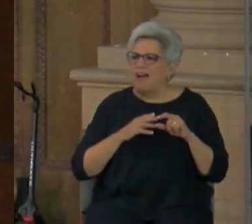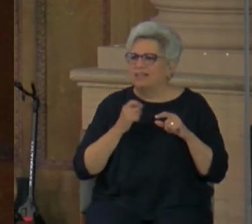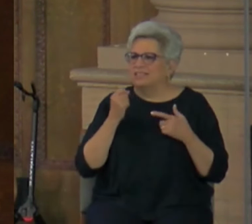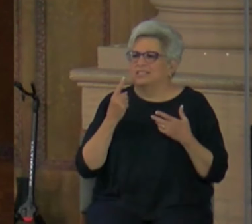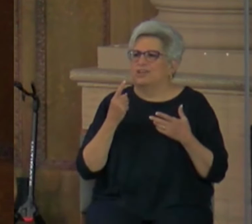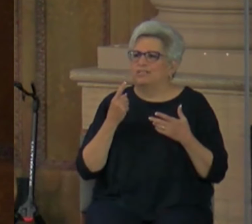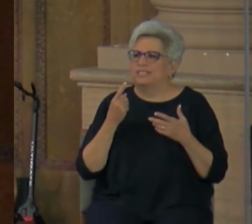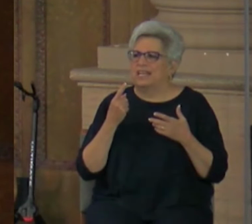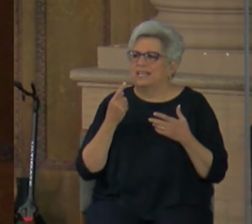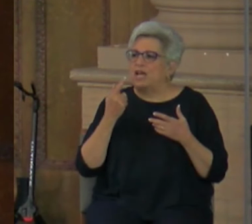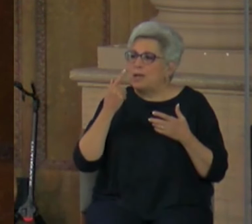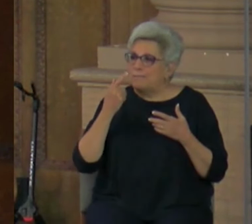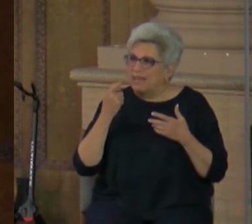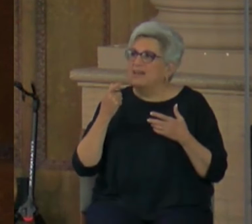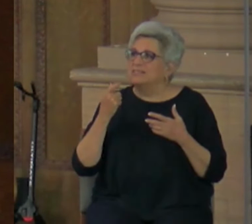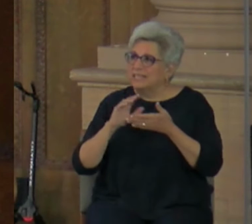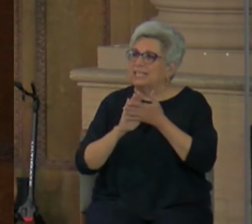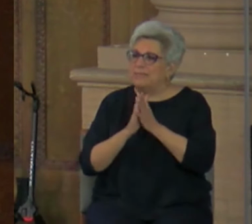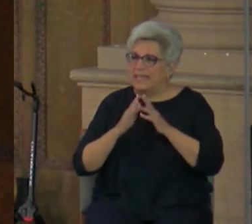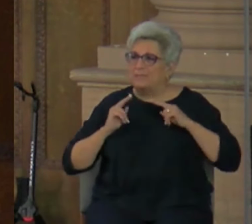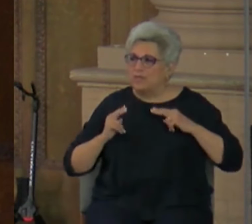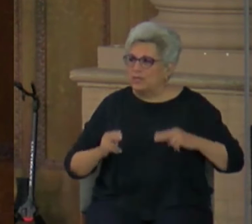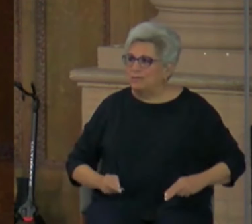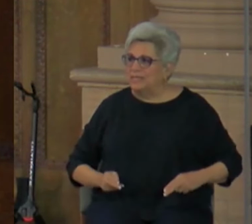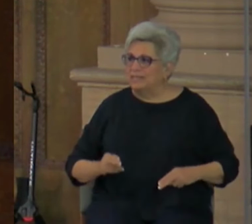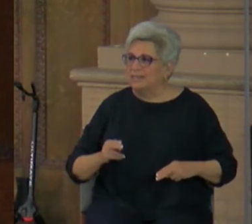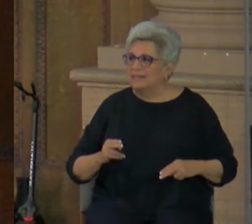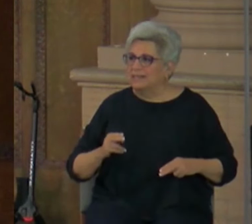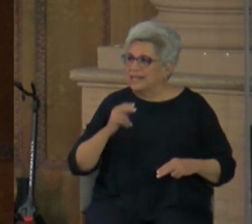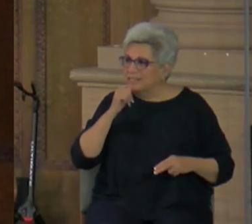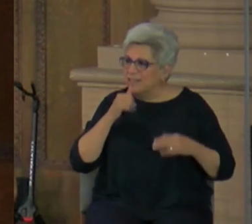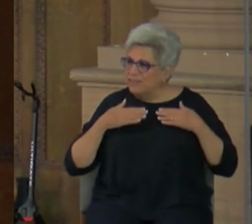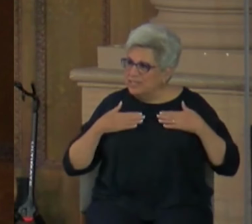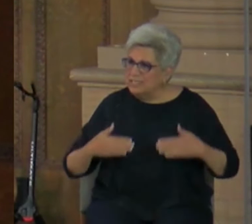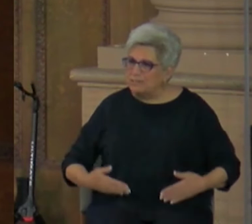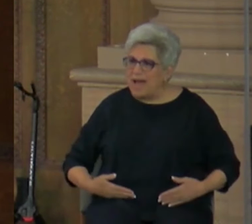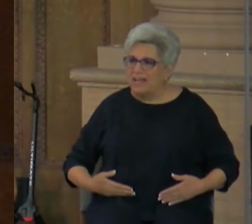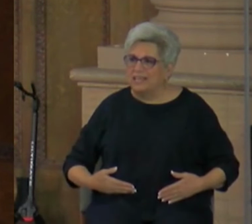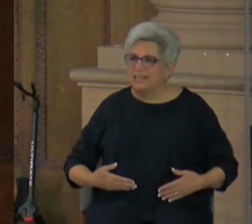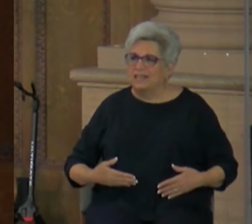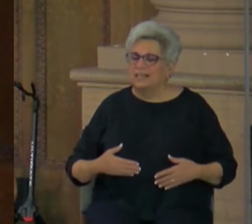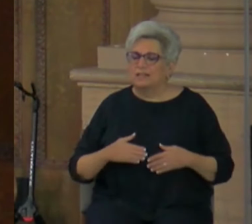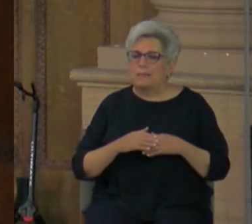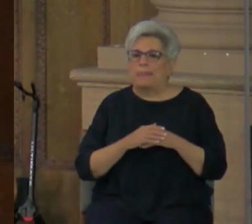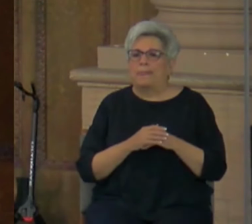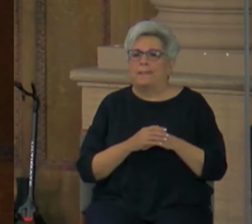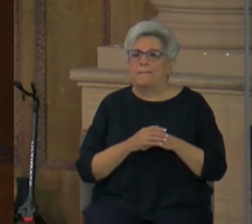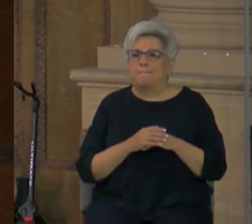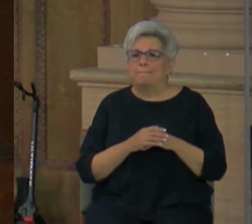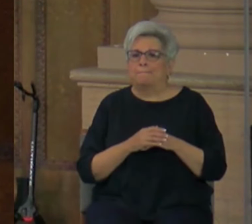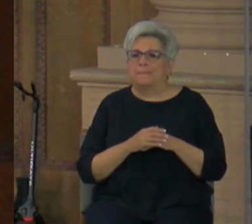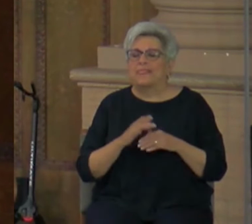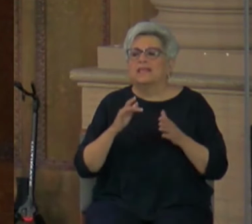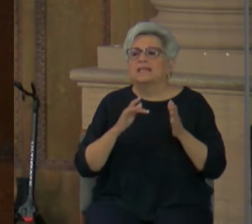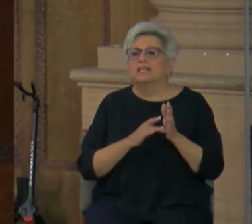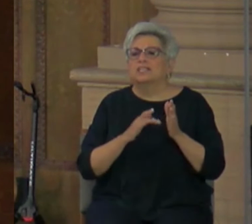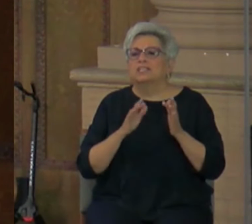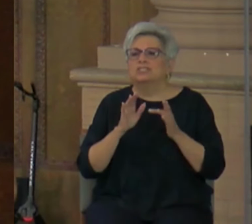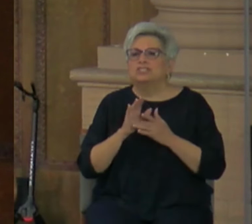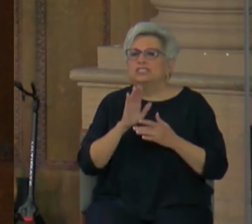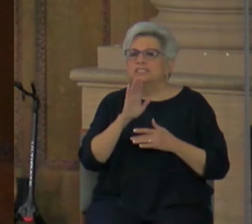And while Job's suffering and the suffering that we go through is a reminder to hope in eternity, Jesus' suffering actually provided that